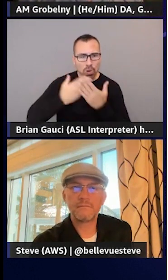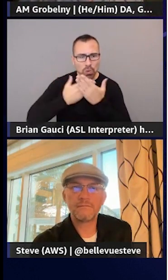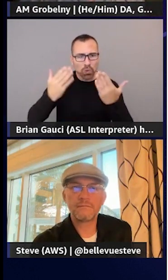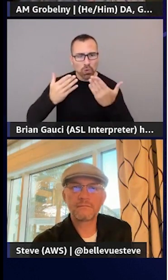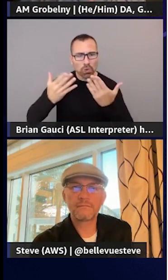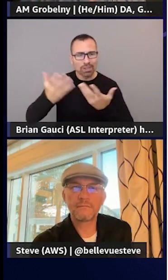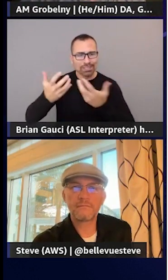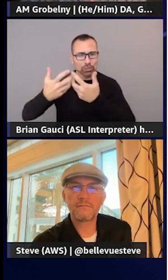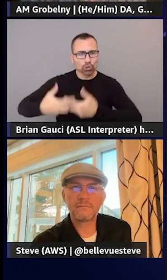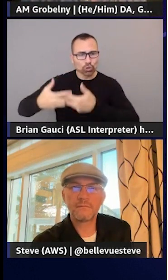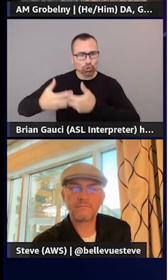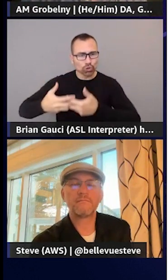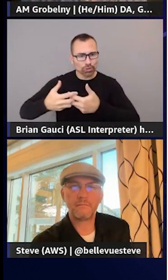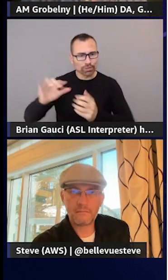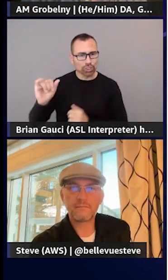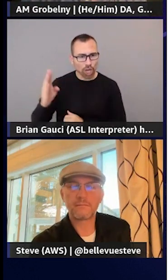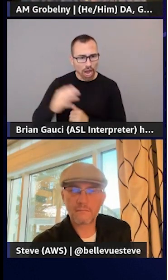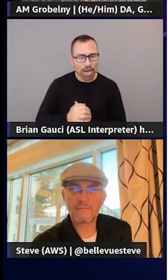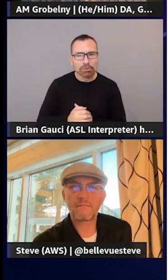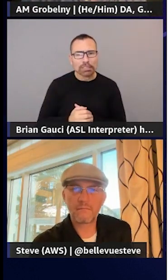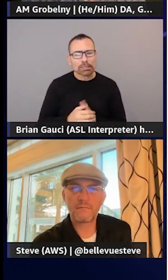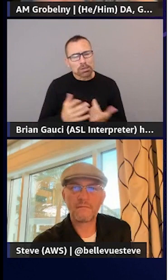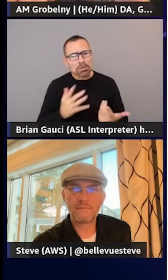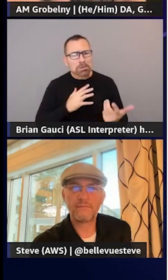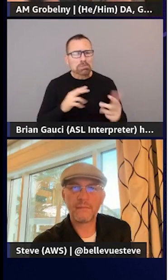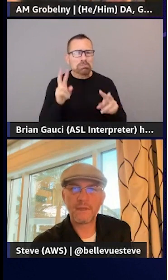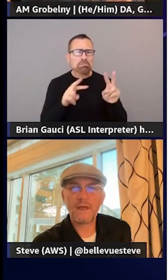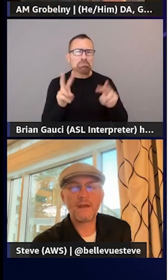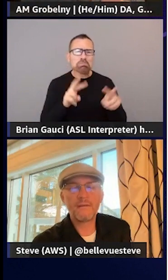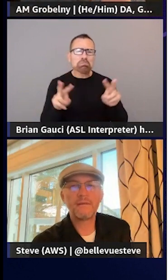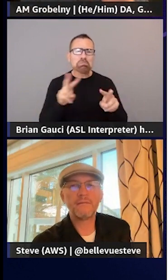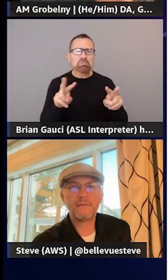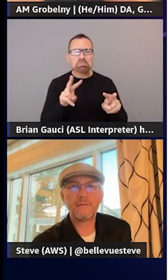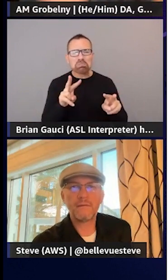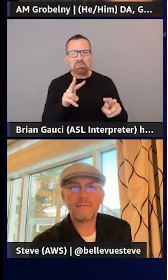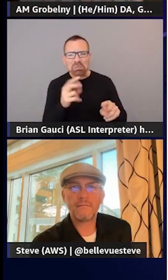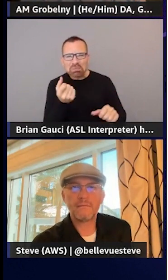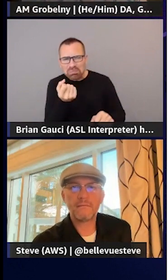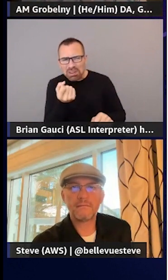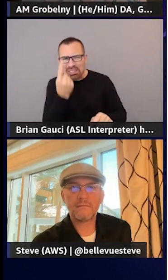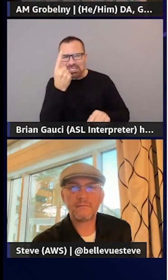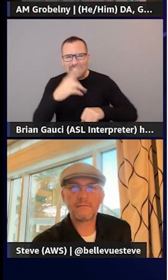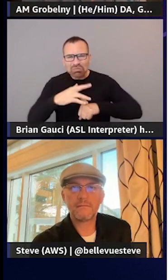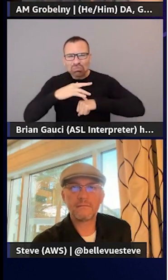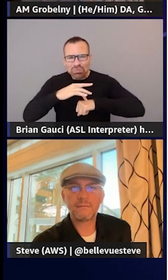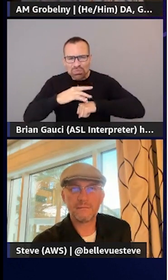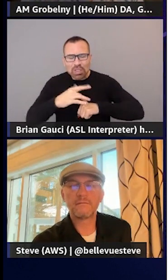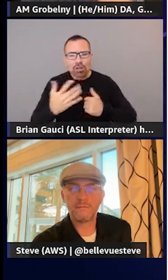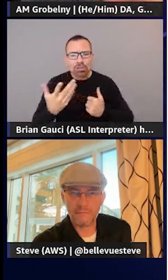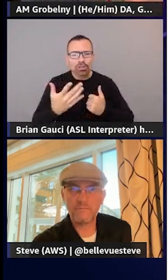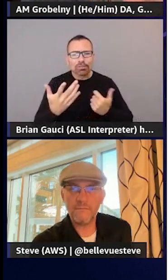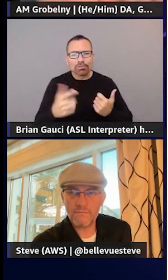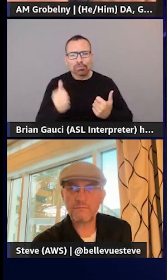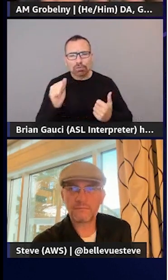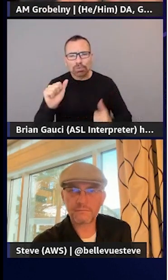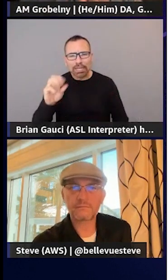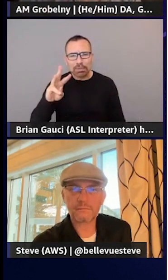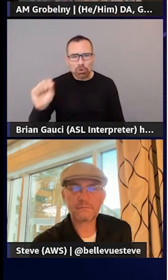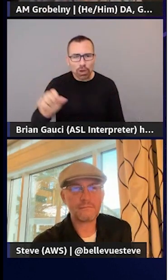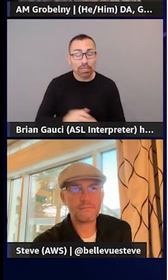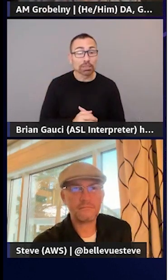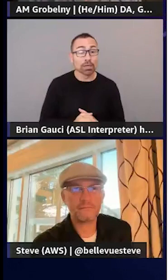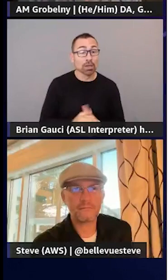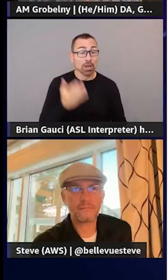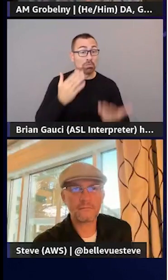an idea, right, of like what will be at least touching from the AWS side, right? Maybe not so much the